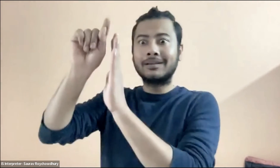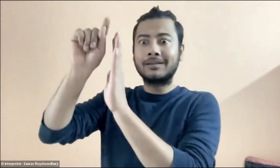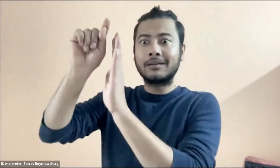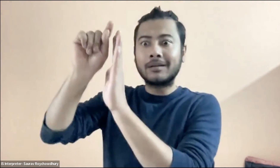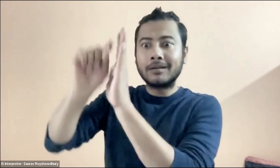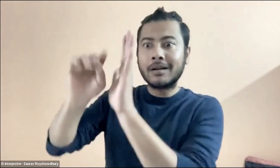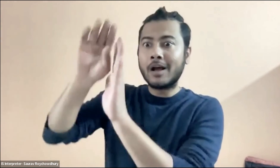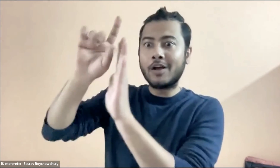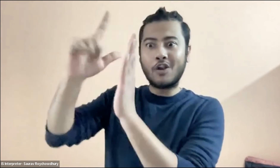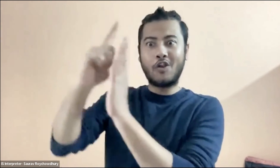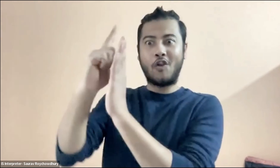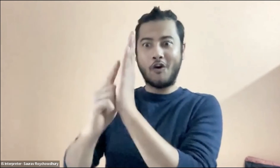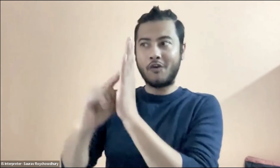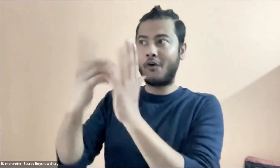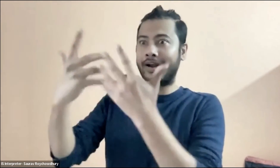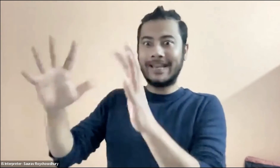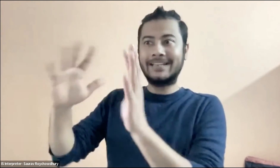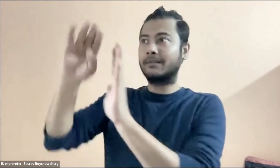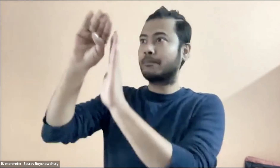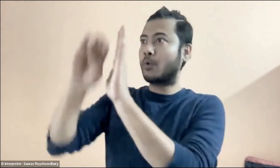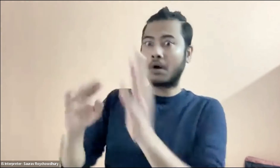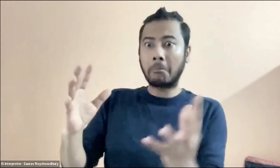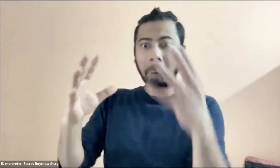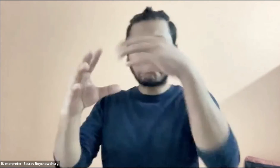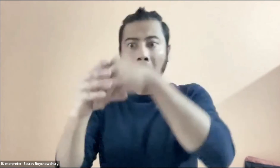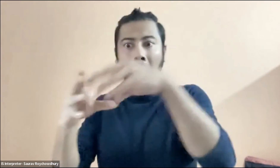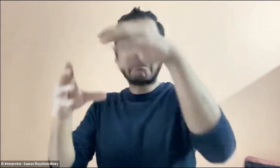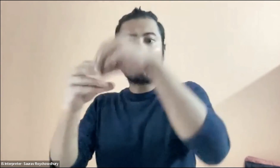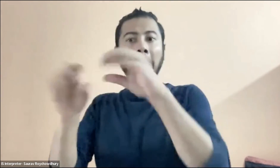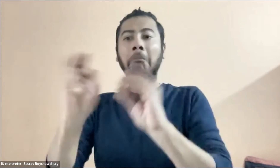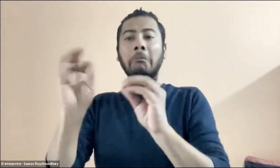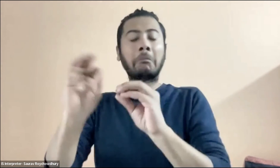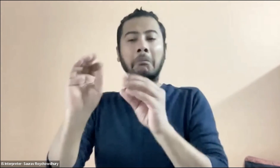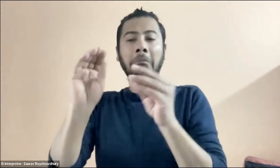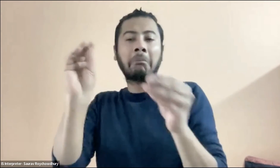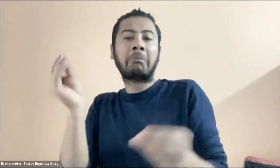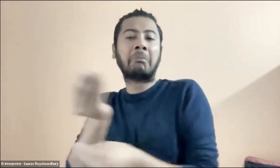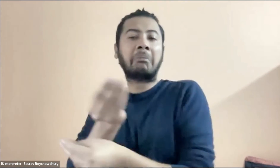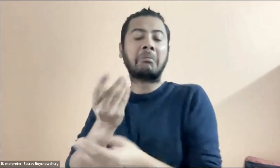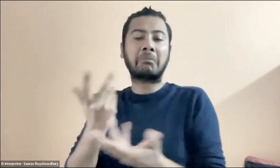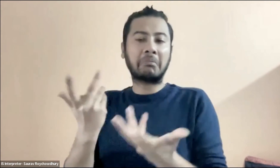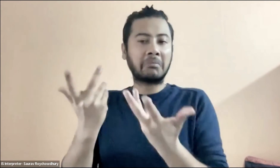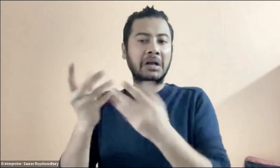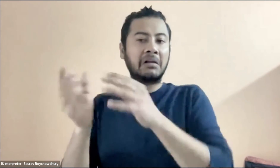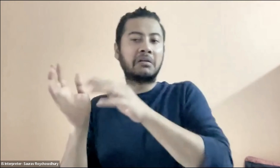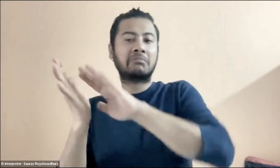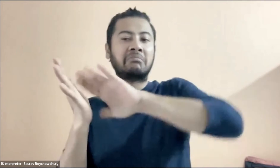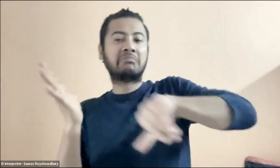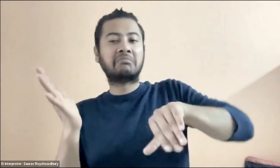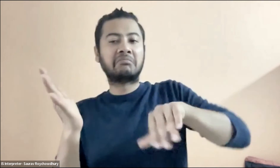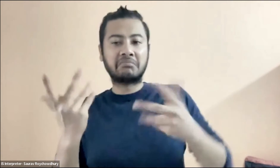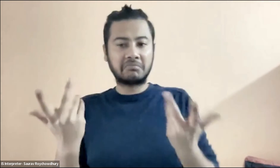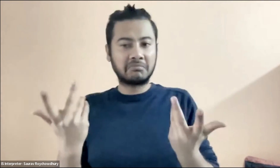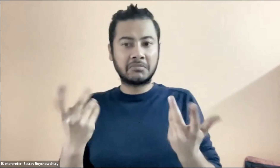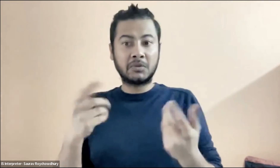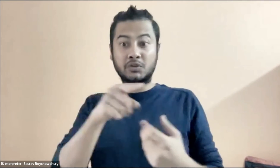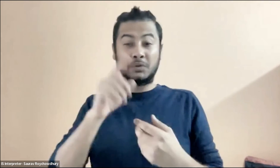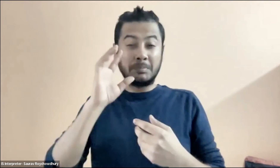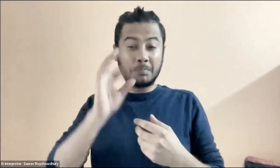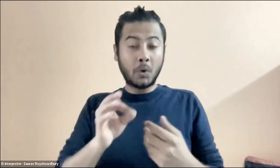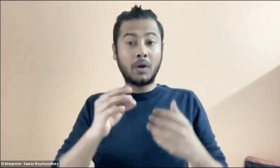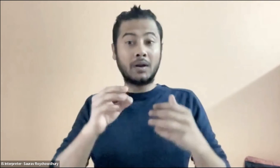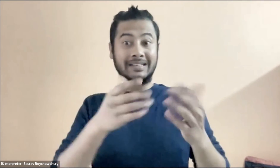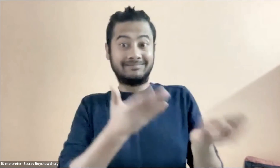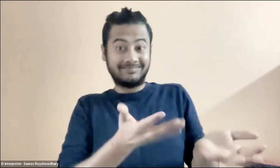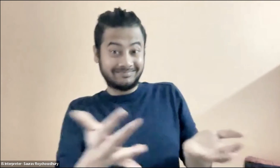there's a very ongoing, again, dynamic piece of work to look at the operationalizing of